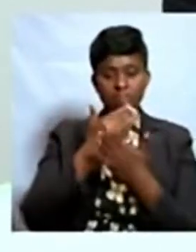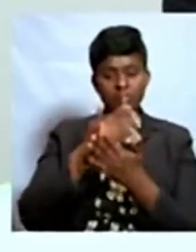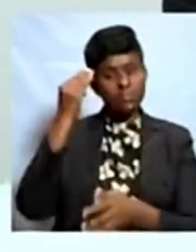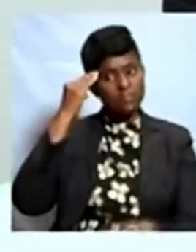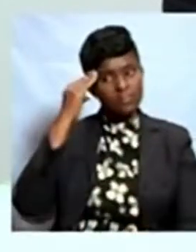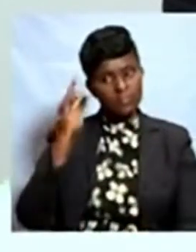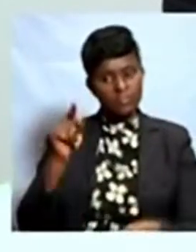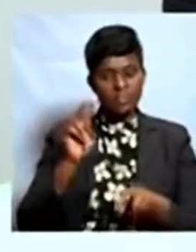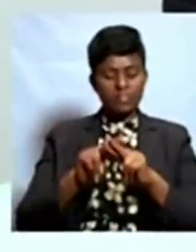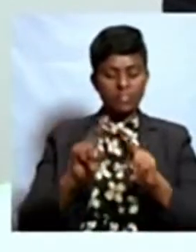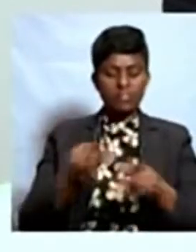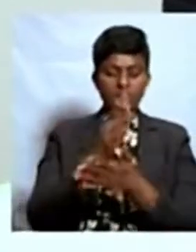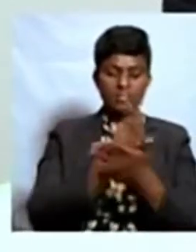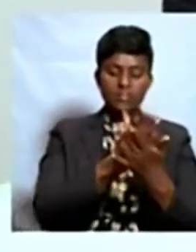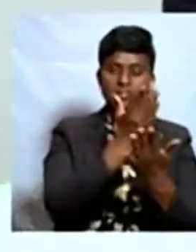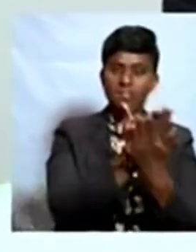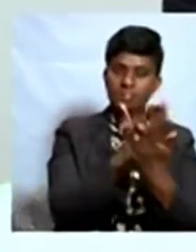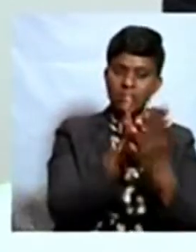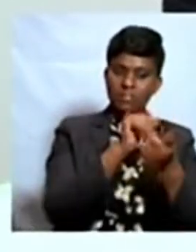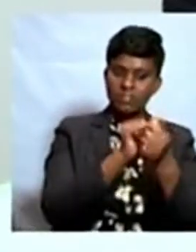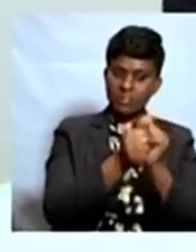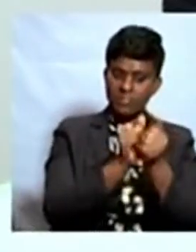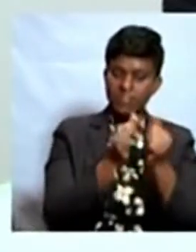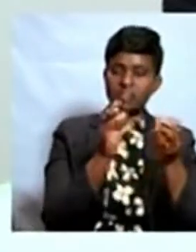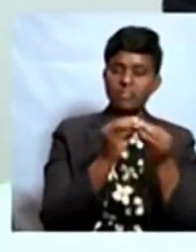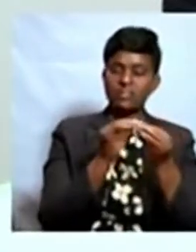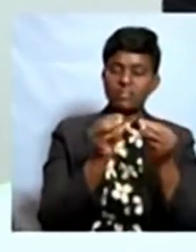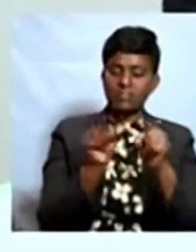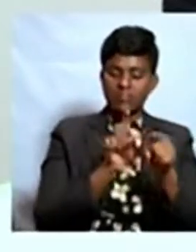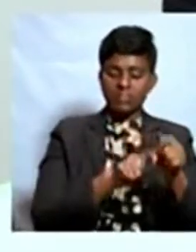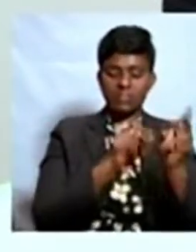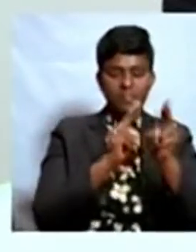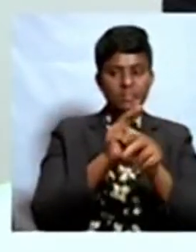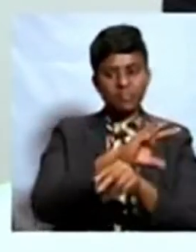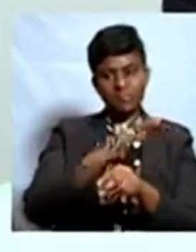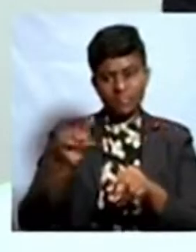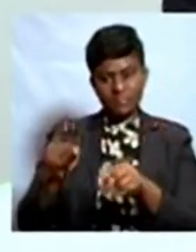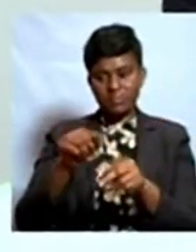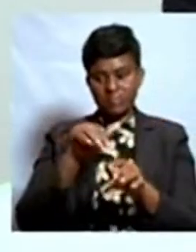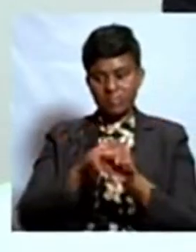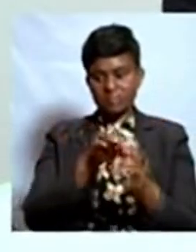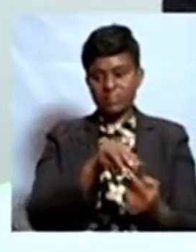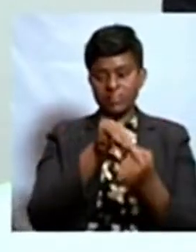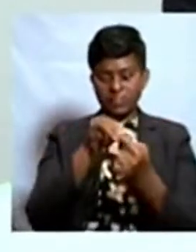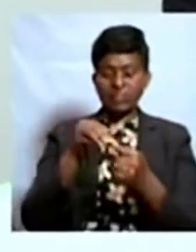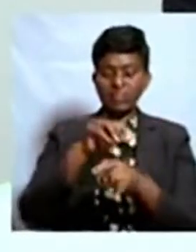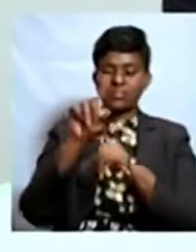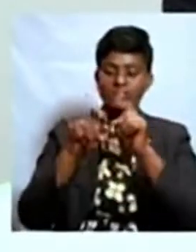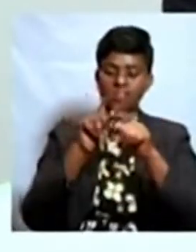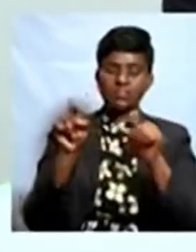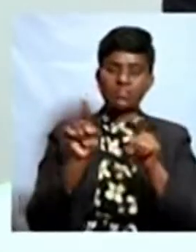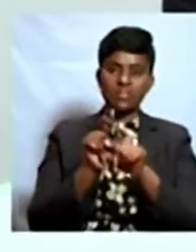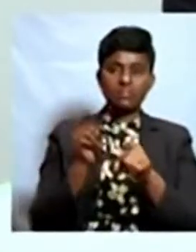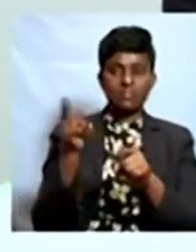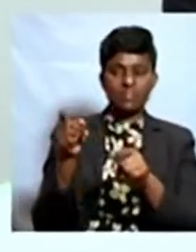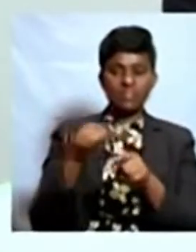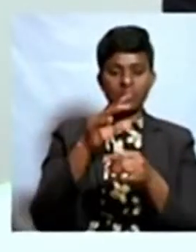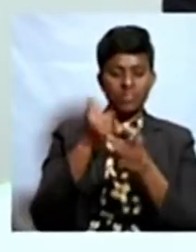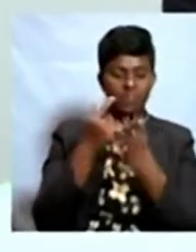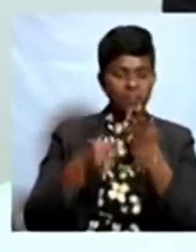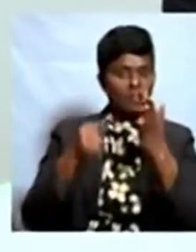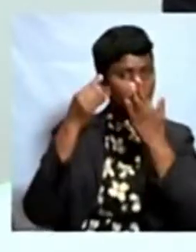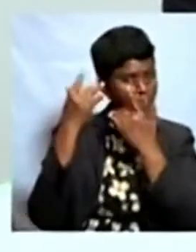Chair, that some of the proposed amendments answer to the specific protocol questions of the